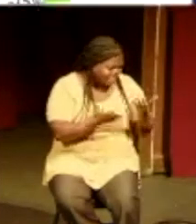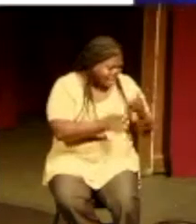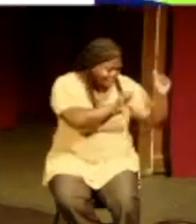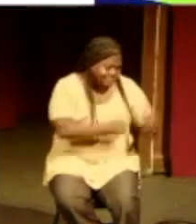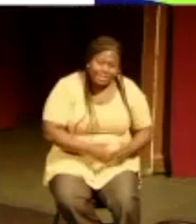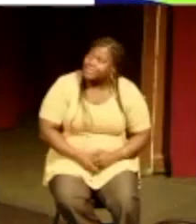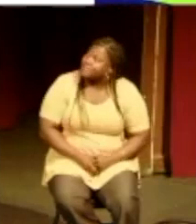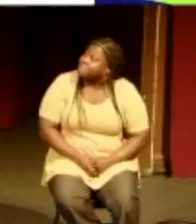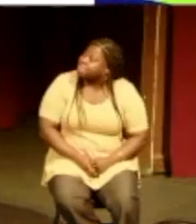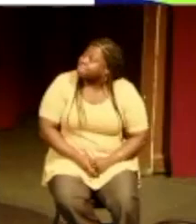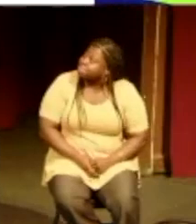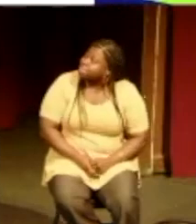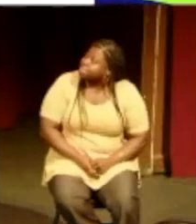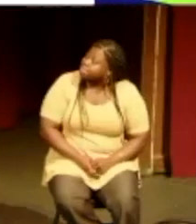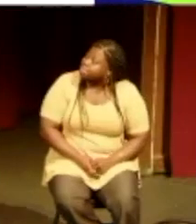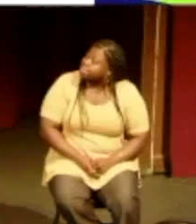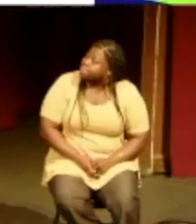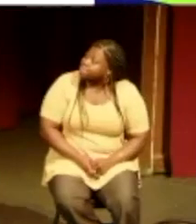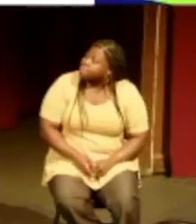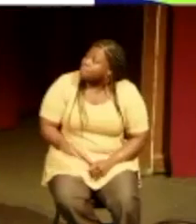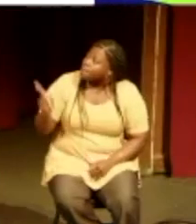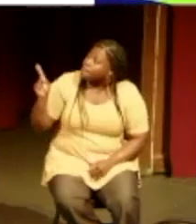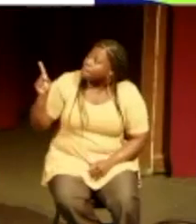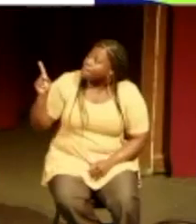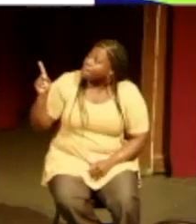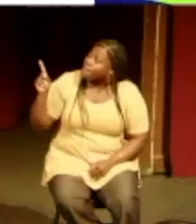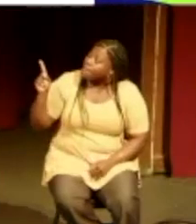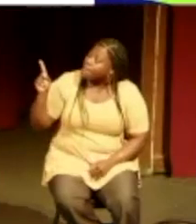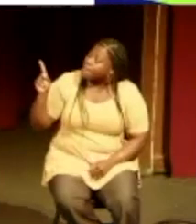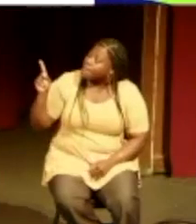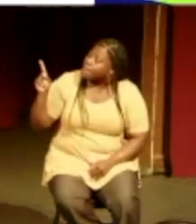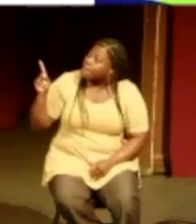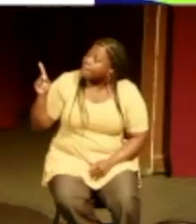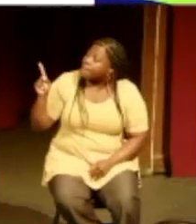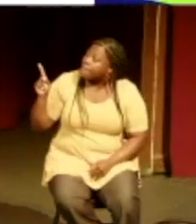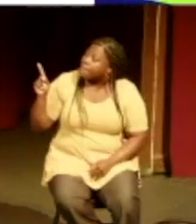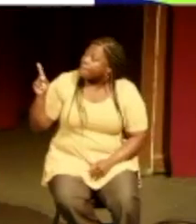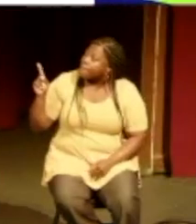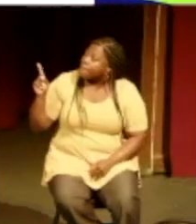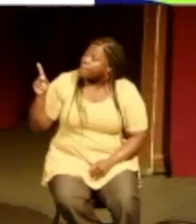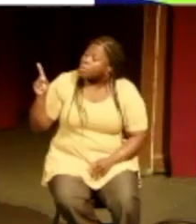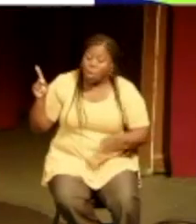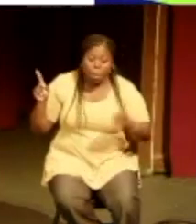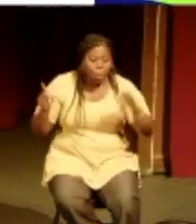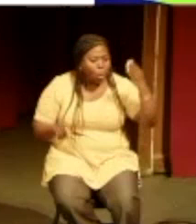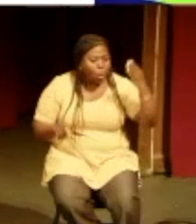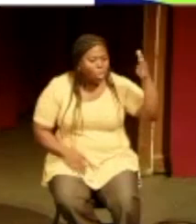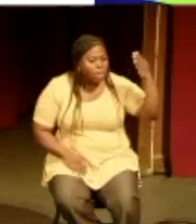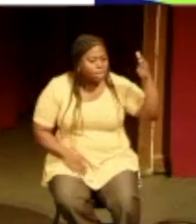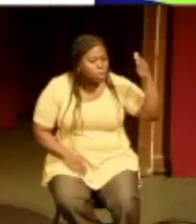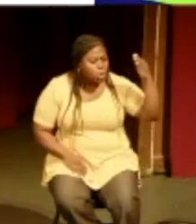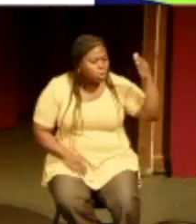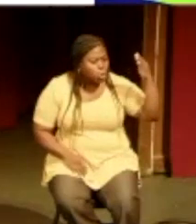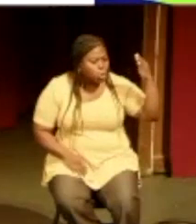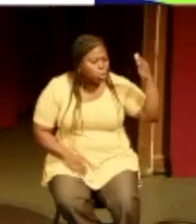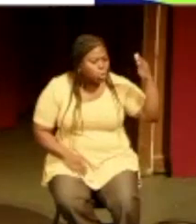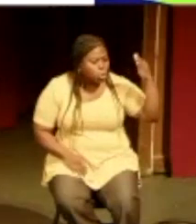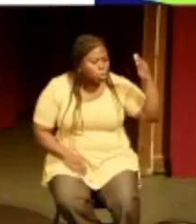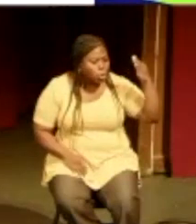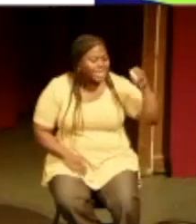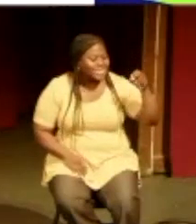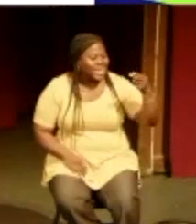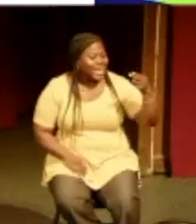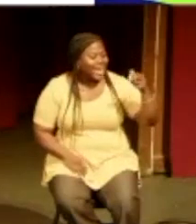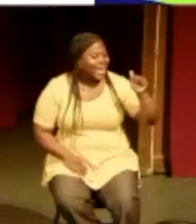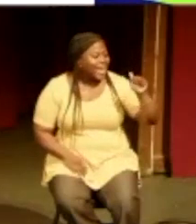And then in terms of student group, everybody was down. The blue is headcount, and the